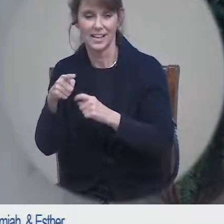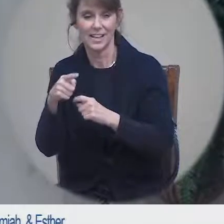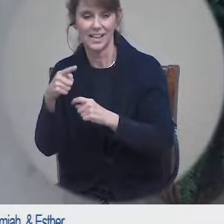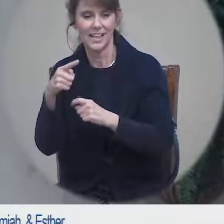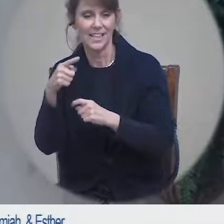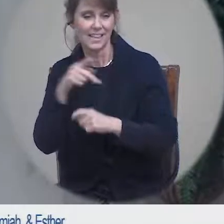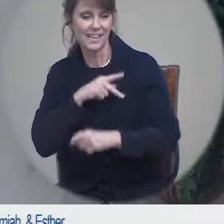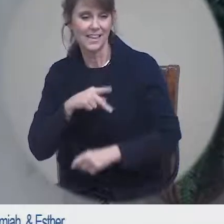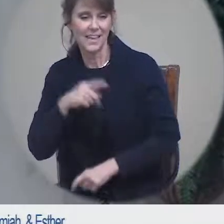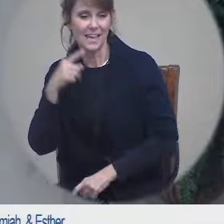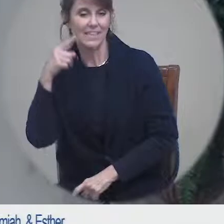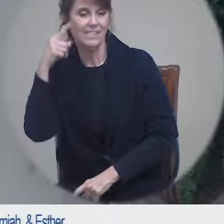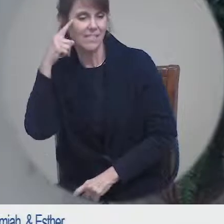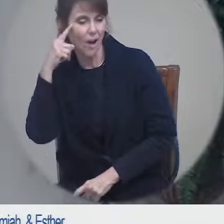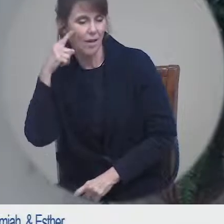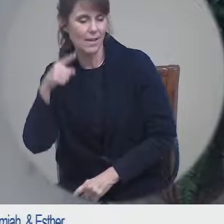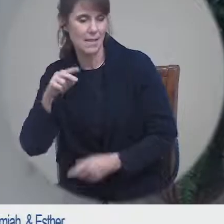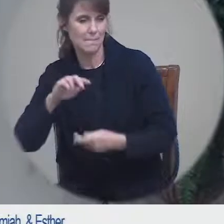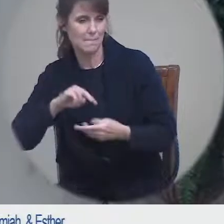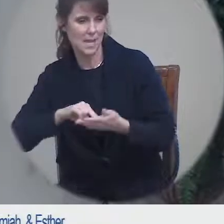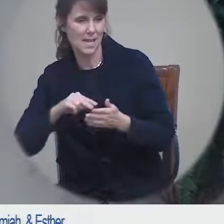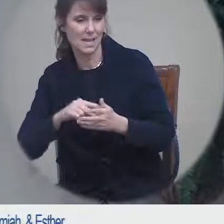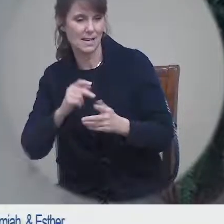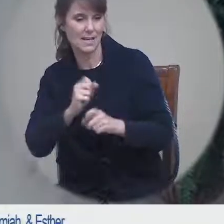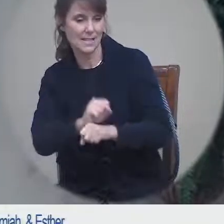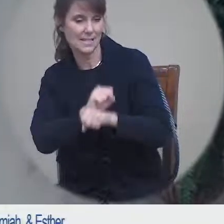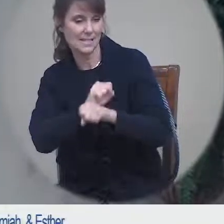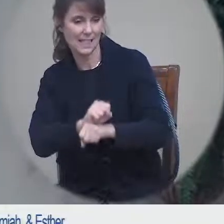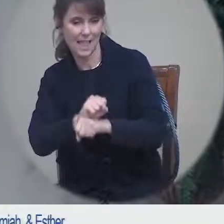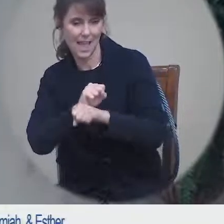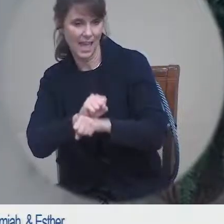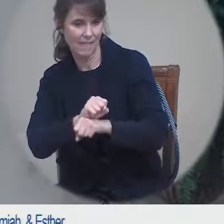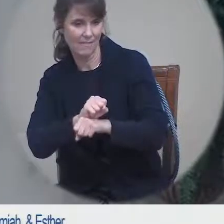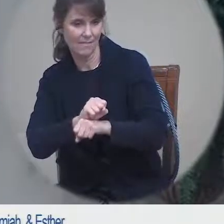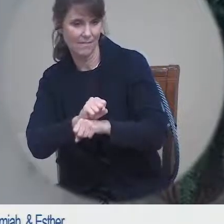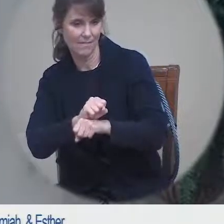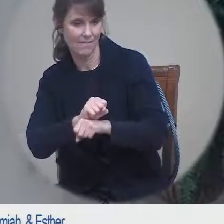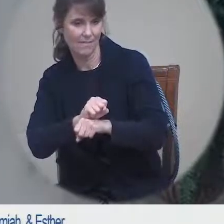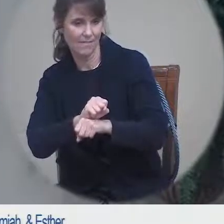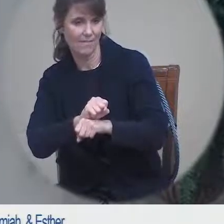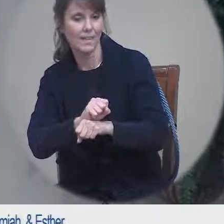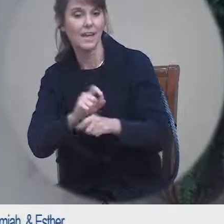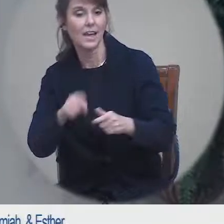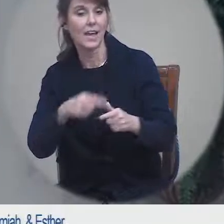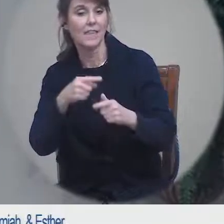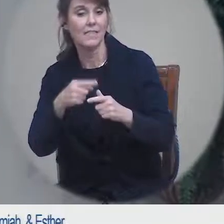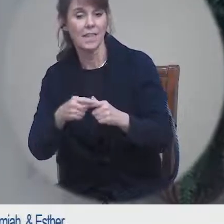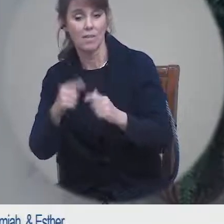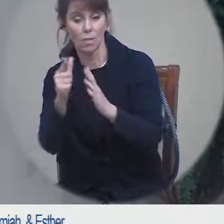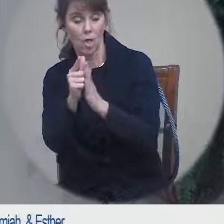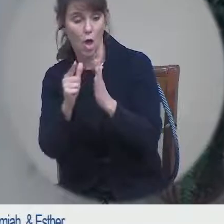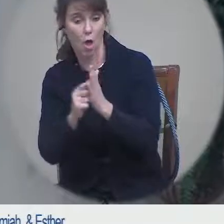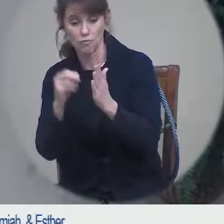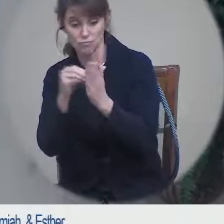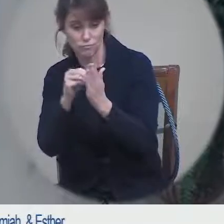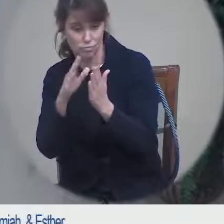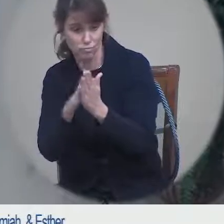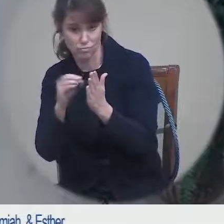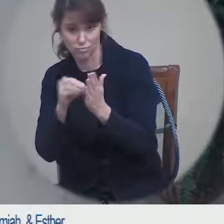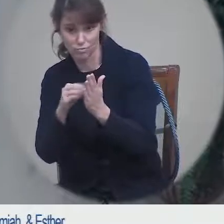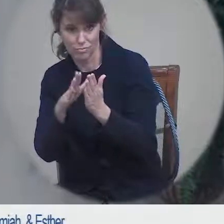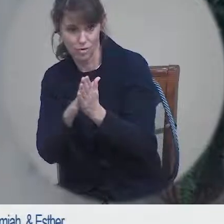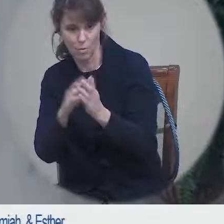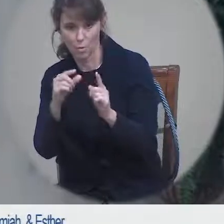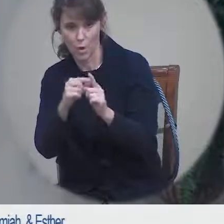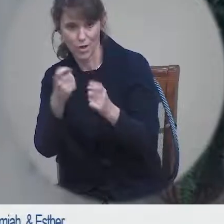but in the edict that was written, he was able to slip in the word destroy. And we know, going forward, once an edict is issued,